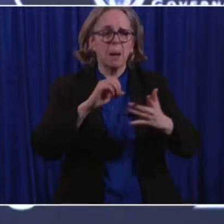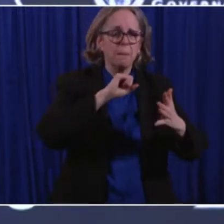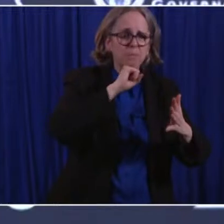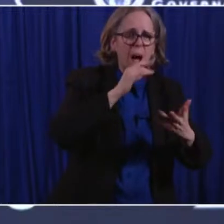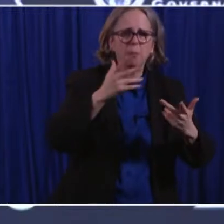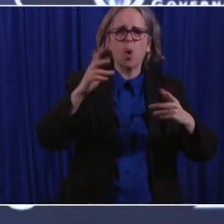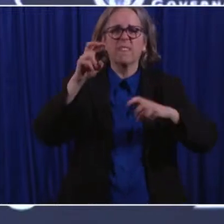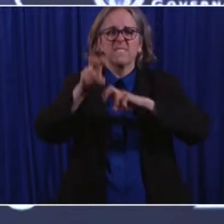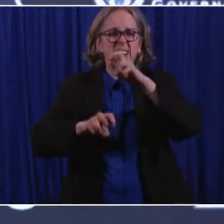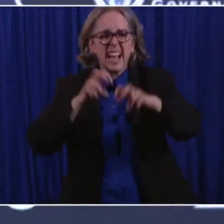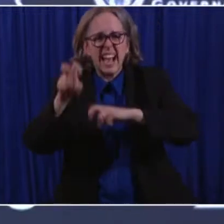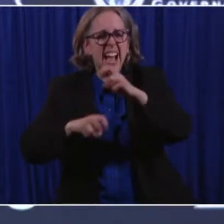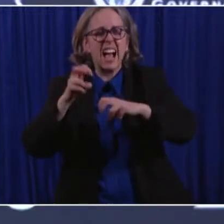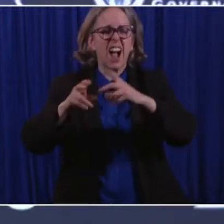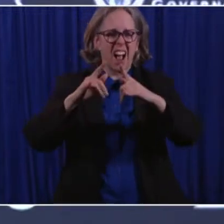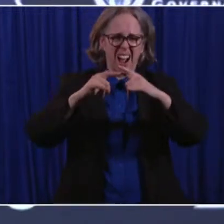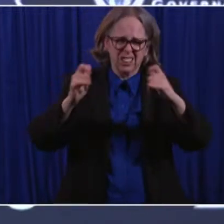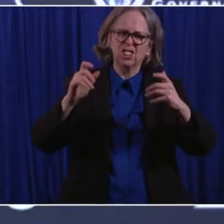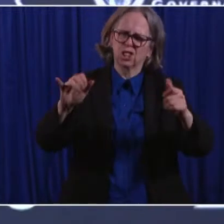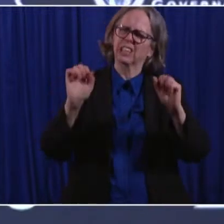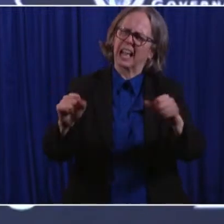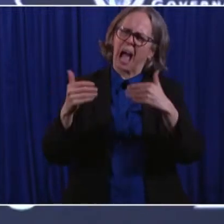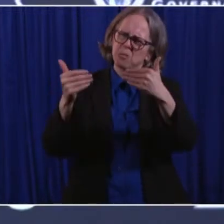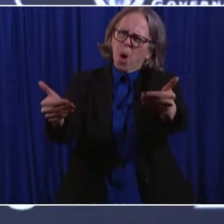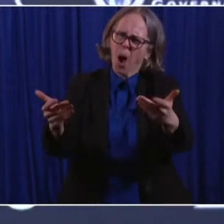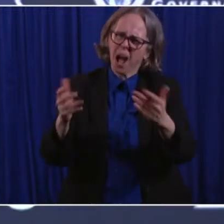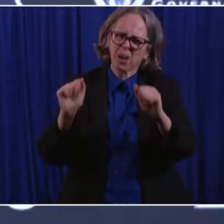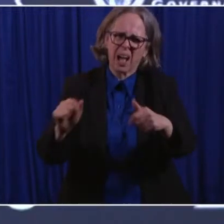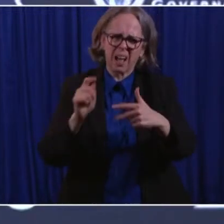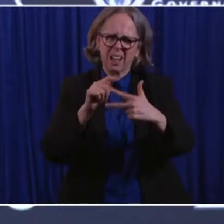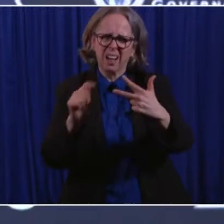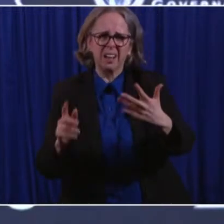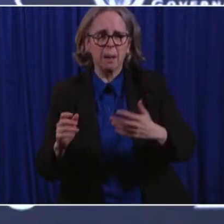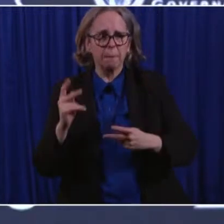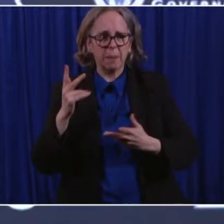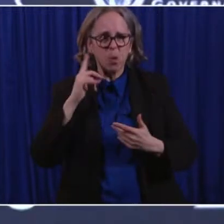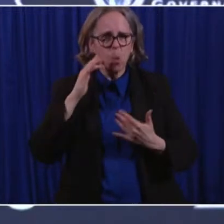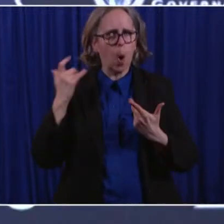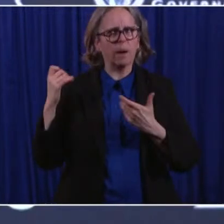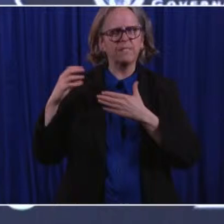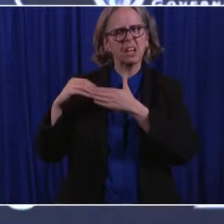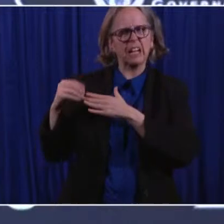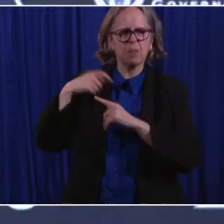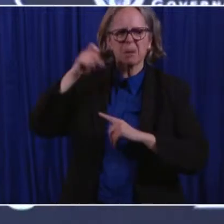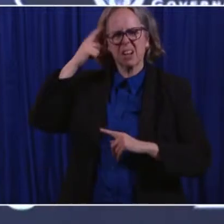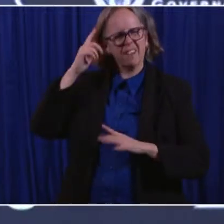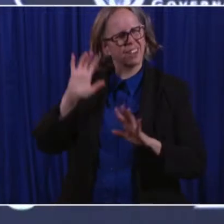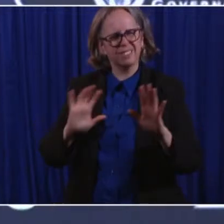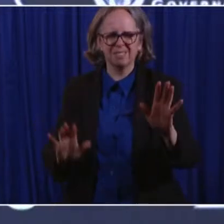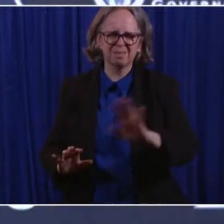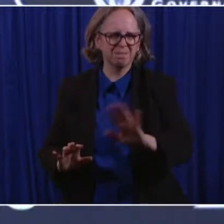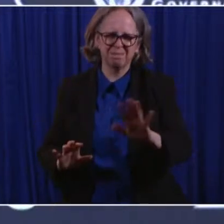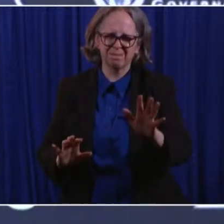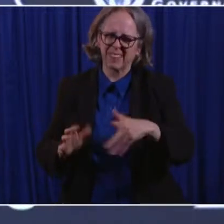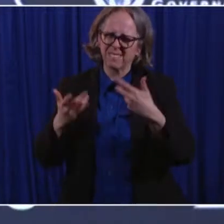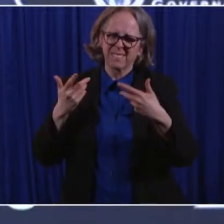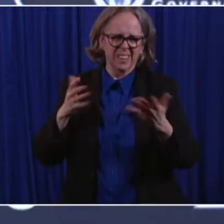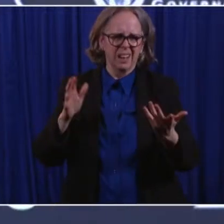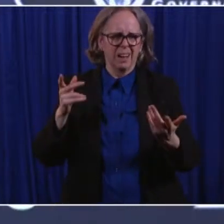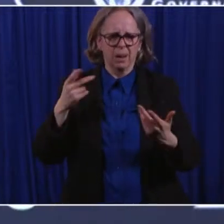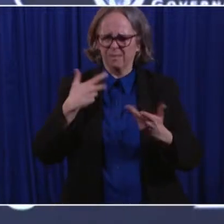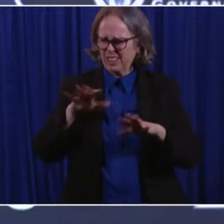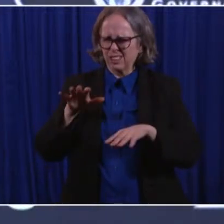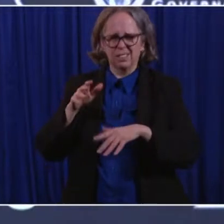people get the guidance, they're going to say, well, yeah, I already knew that. And so it's